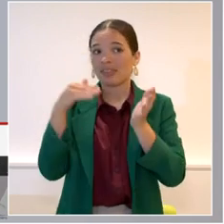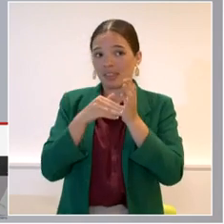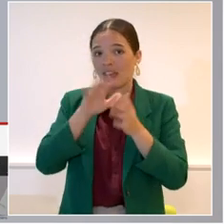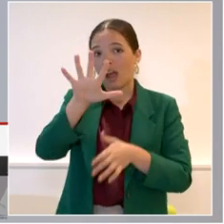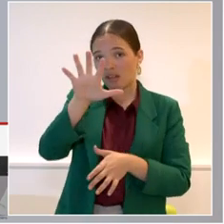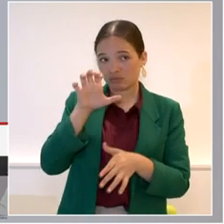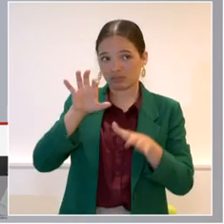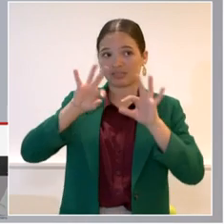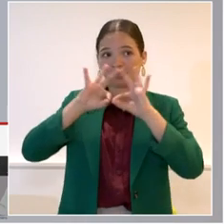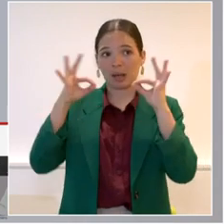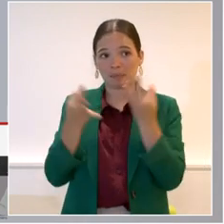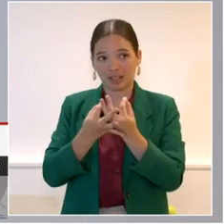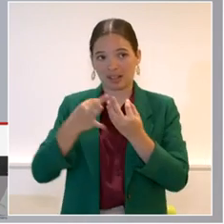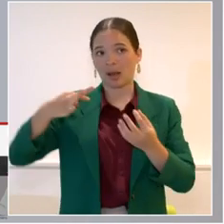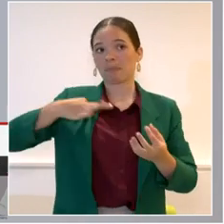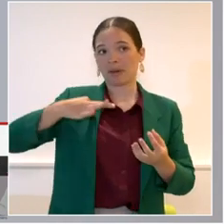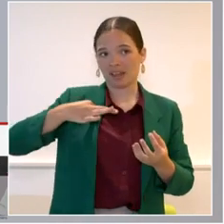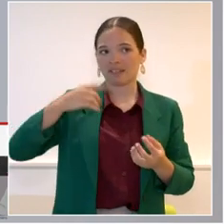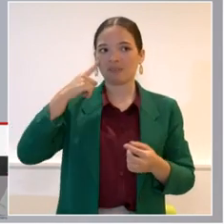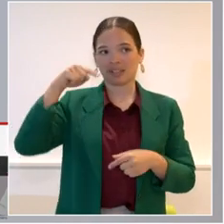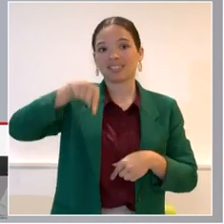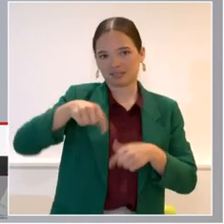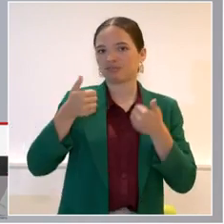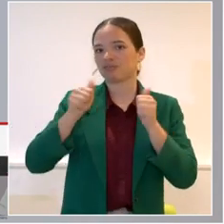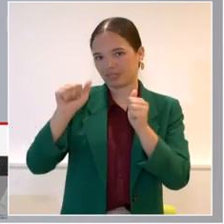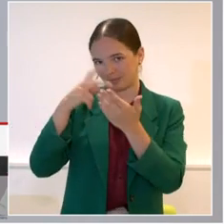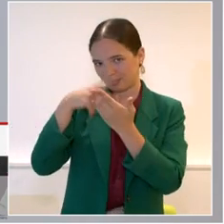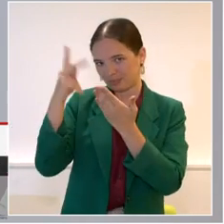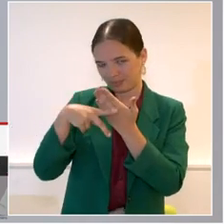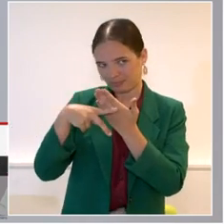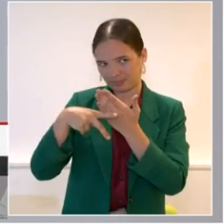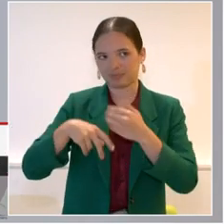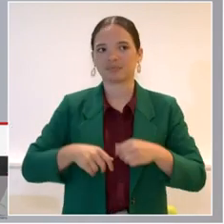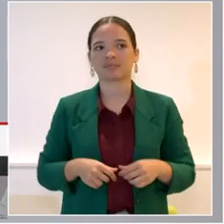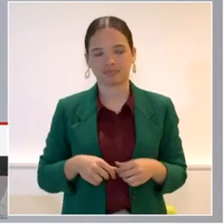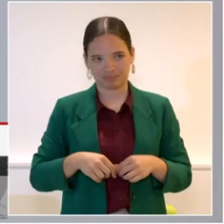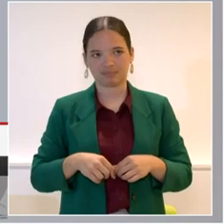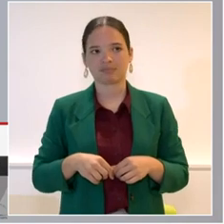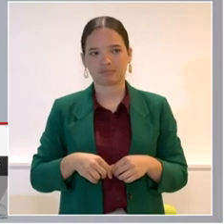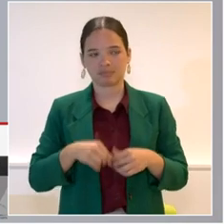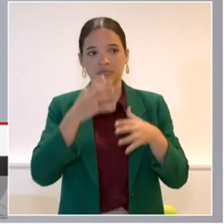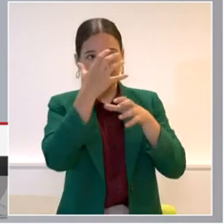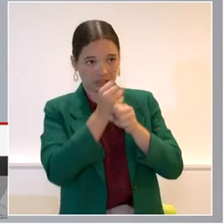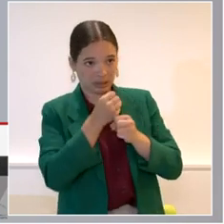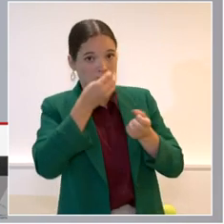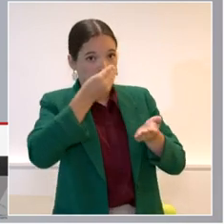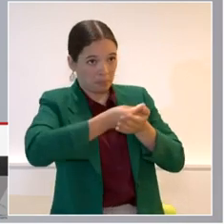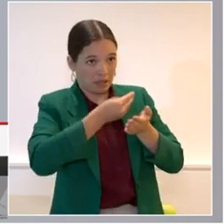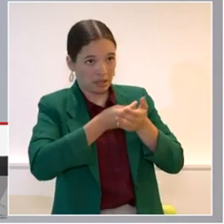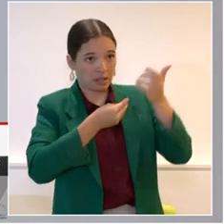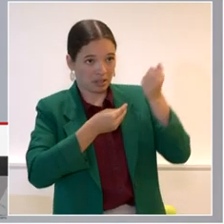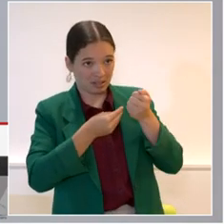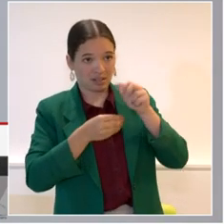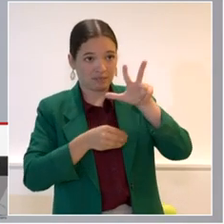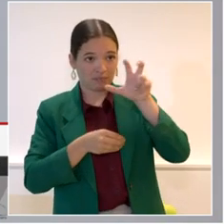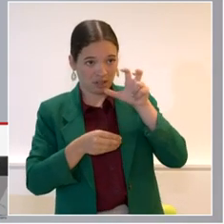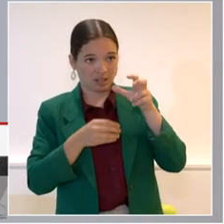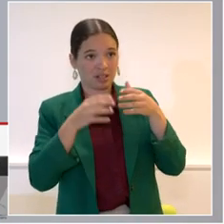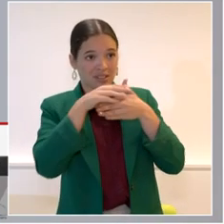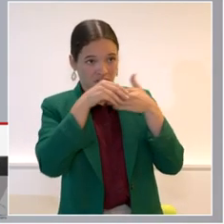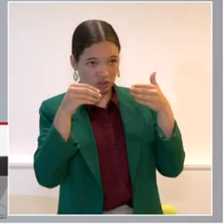this pilot program, and we were funded to work with 300 families in the